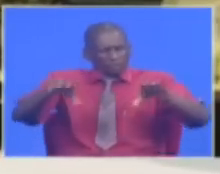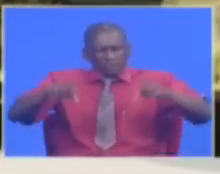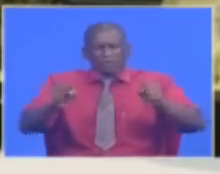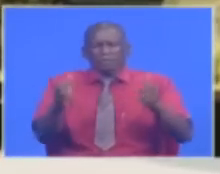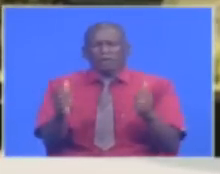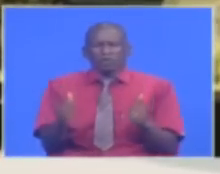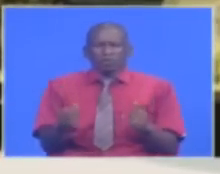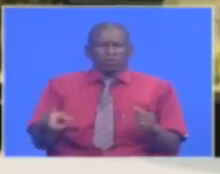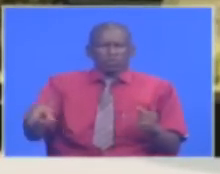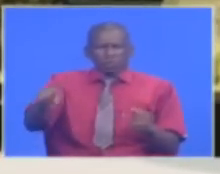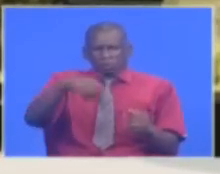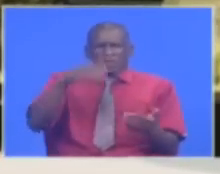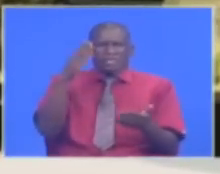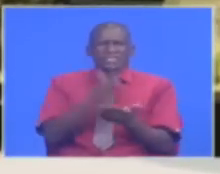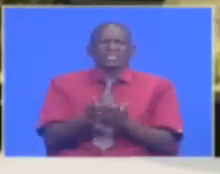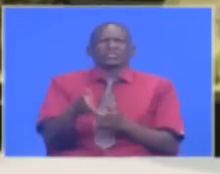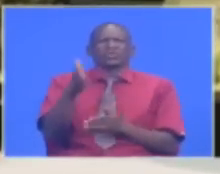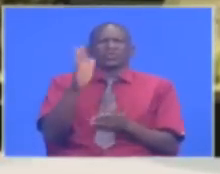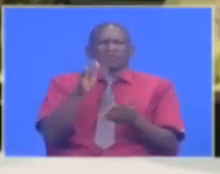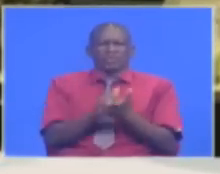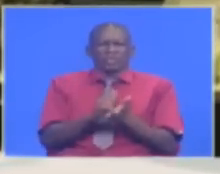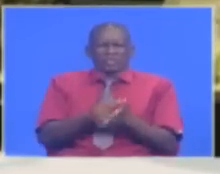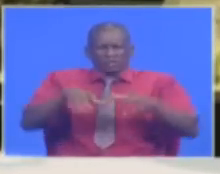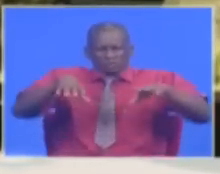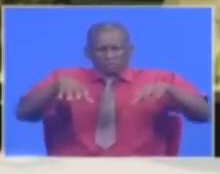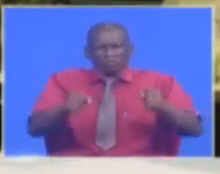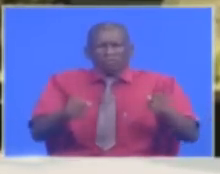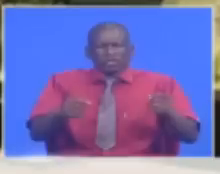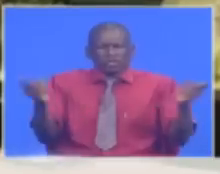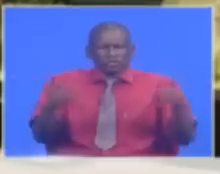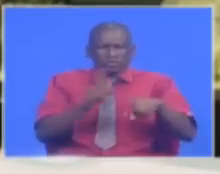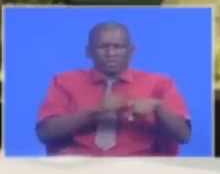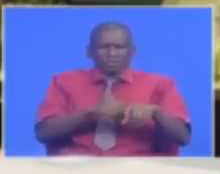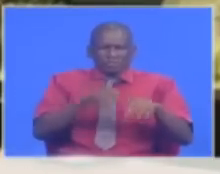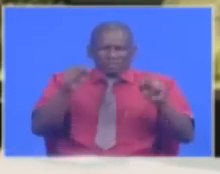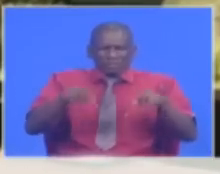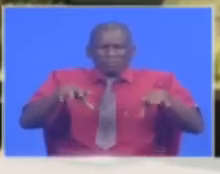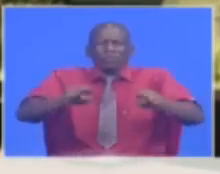are trusting God that it will be booked very soon. Yes.